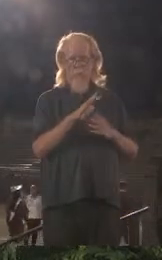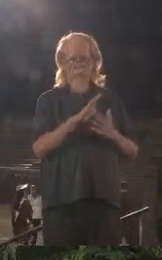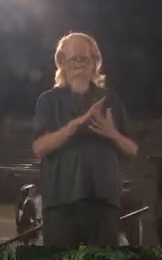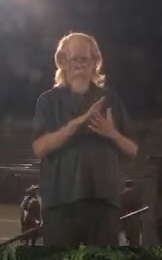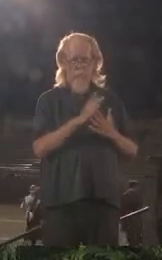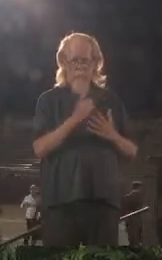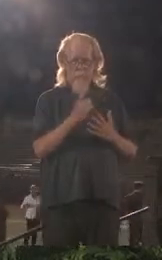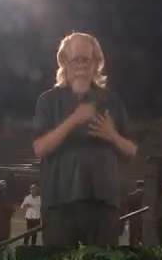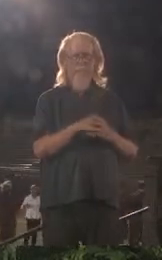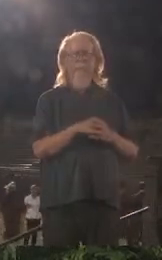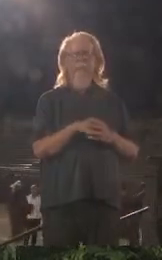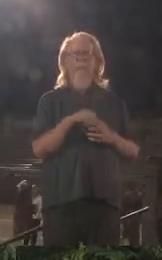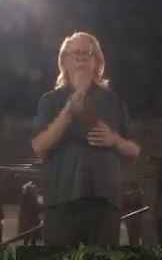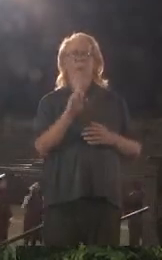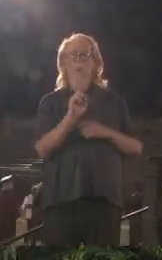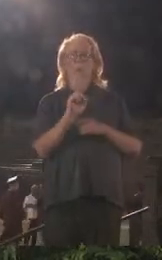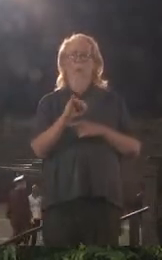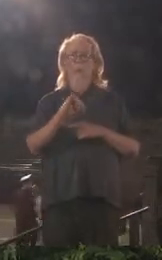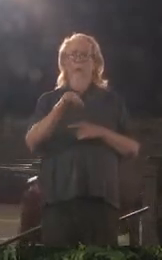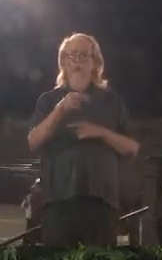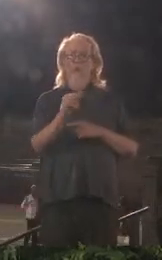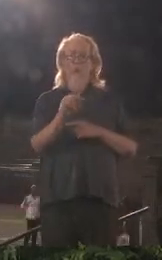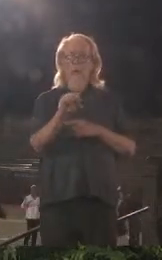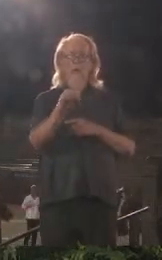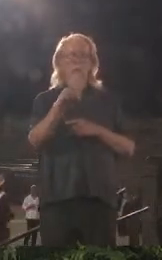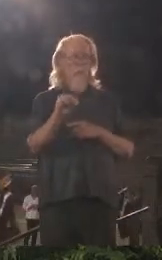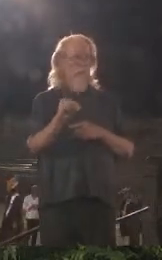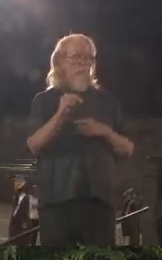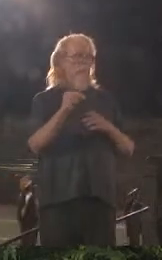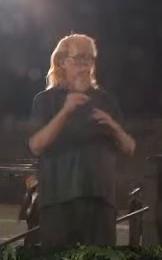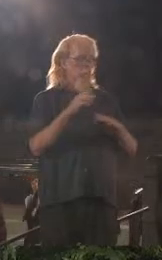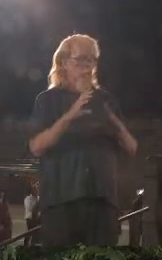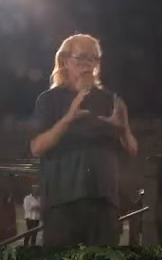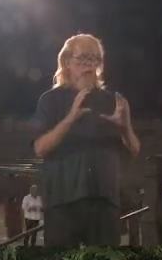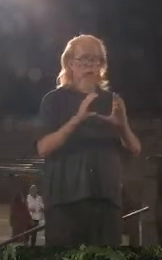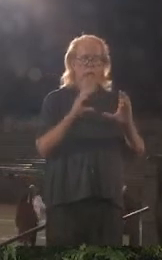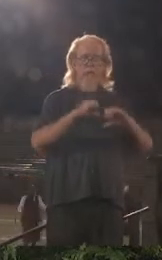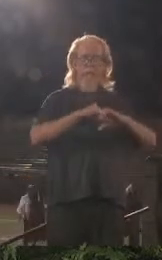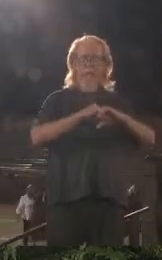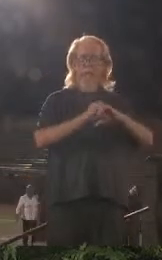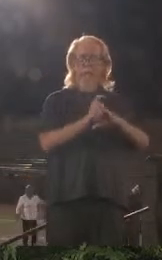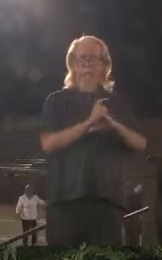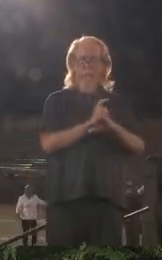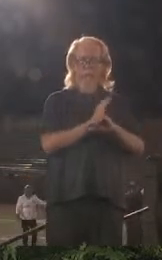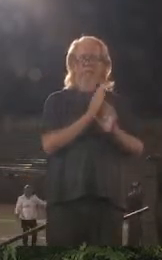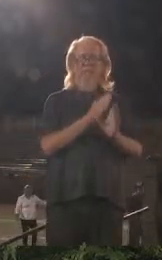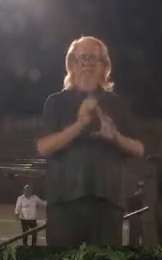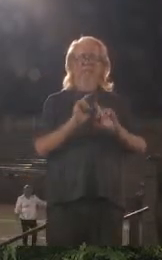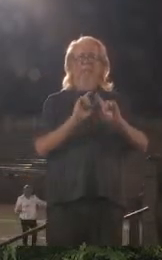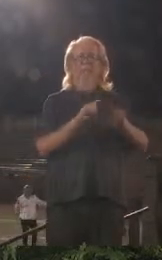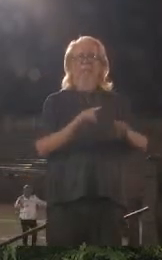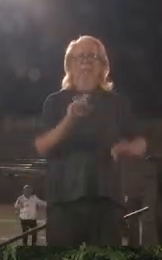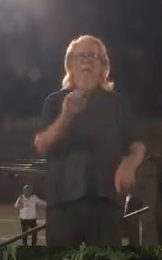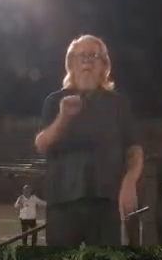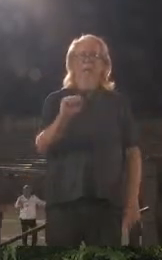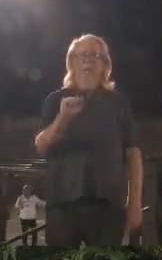The Anthony Ray Johnson earned a certification as a security officer and will be attending Fulton College.